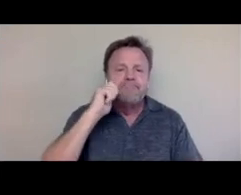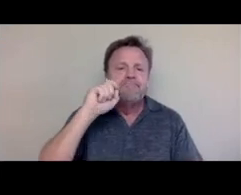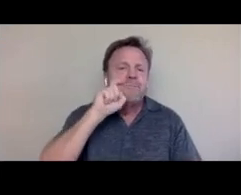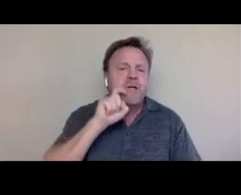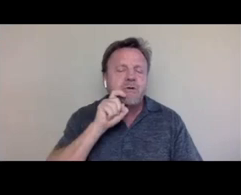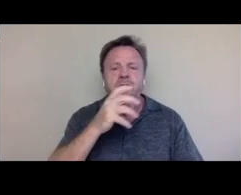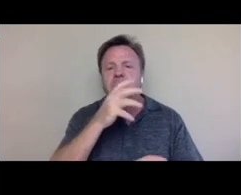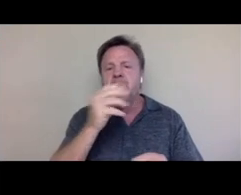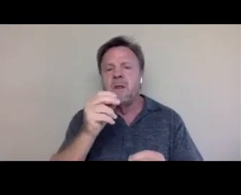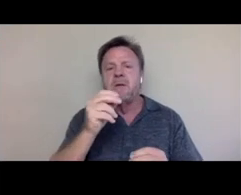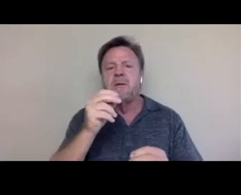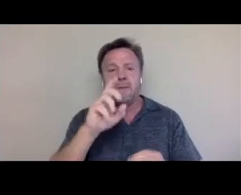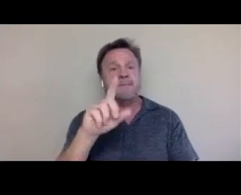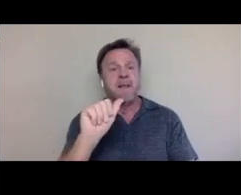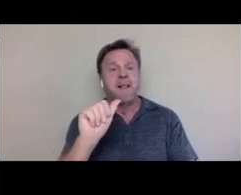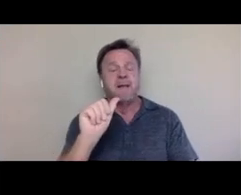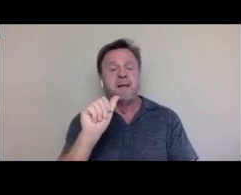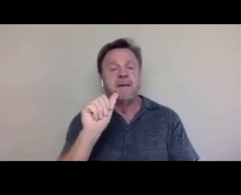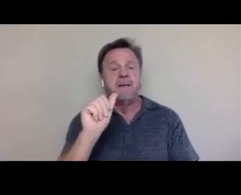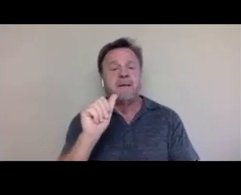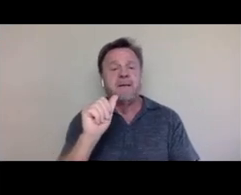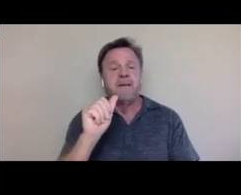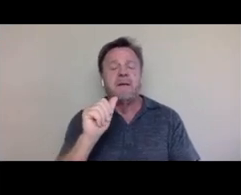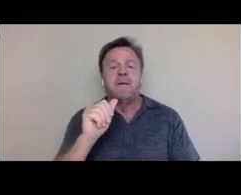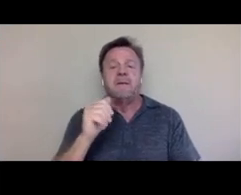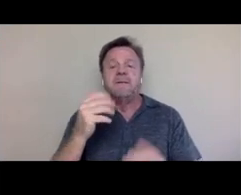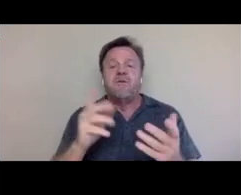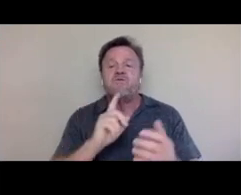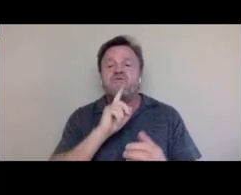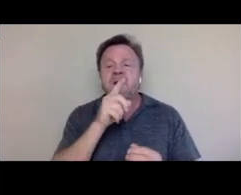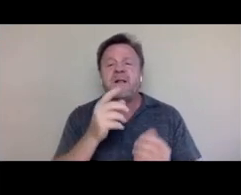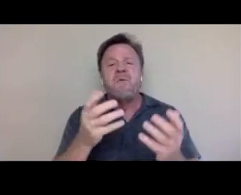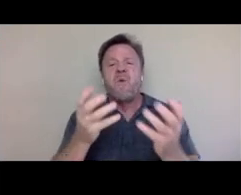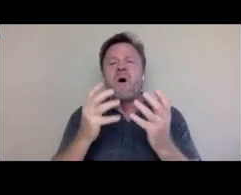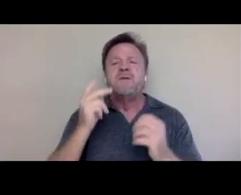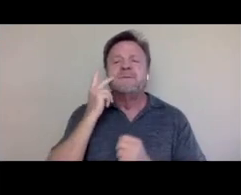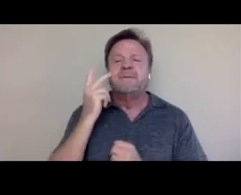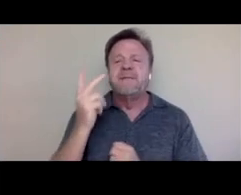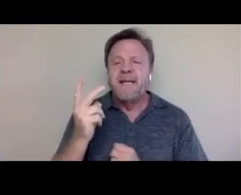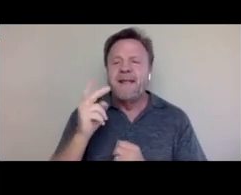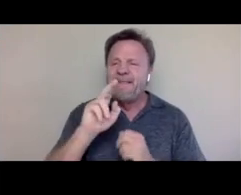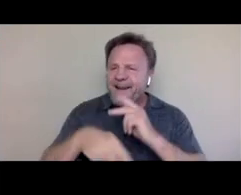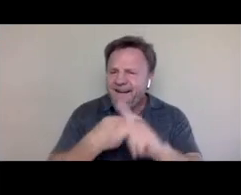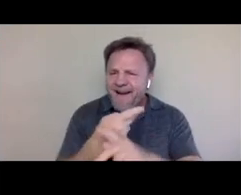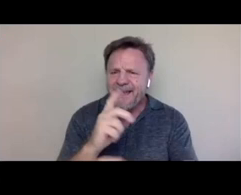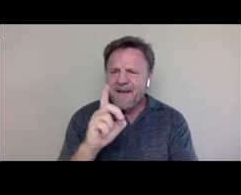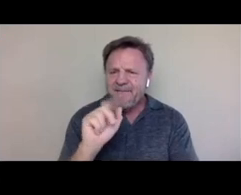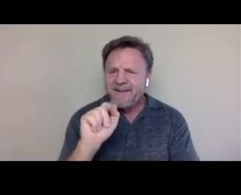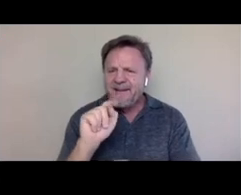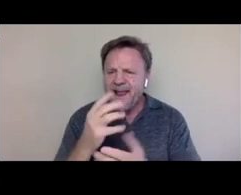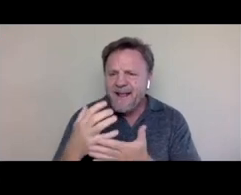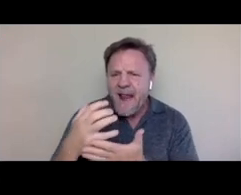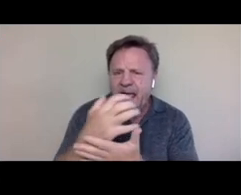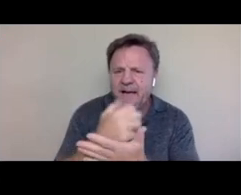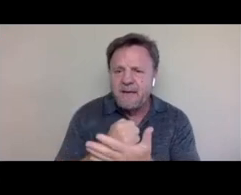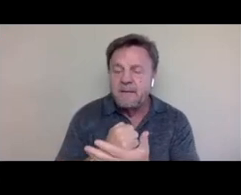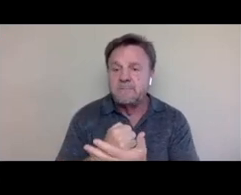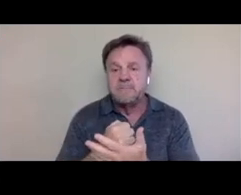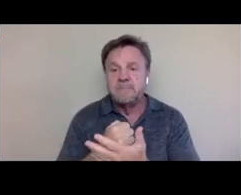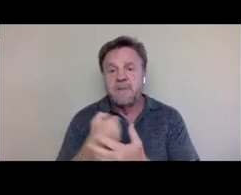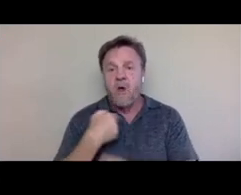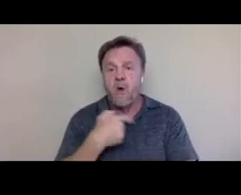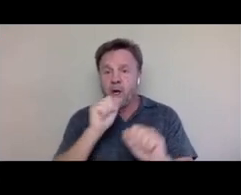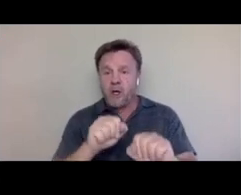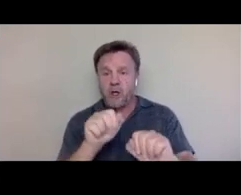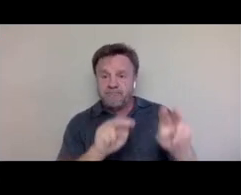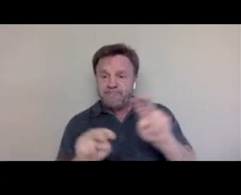course, disability. And so really we'd like to see the kind of data be collected that we really could